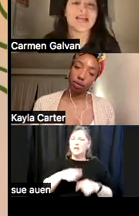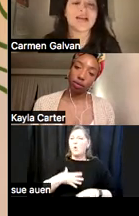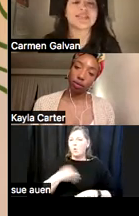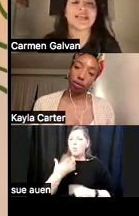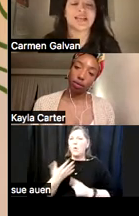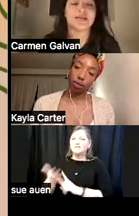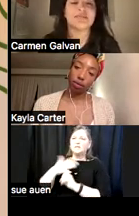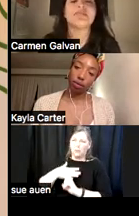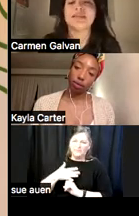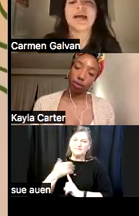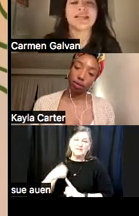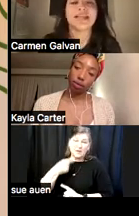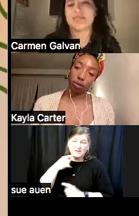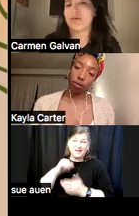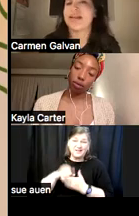supremacy. And I would say that